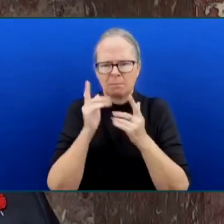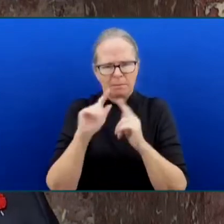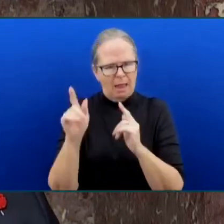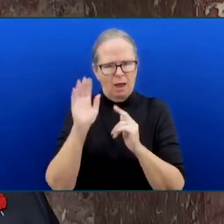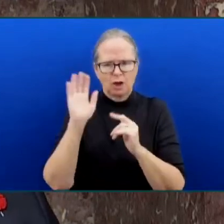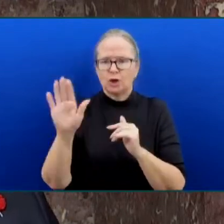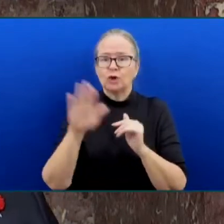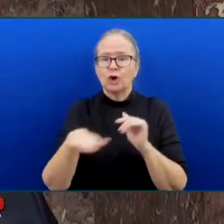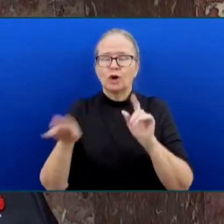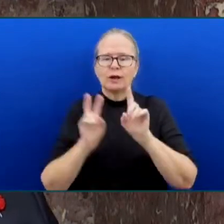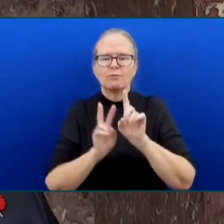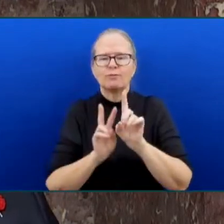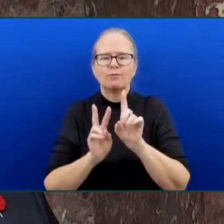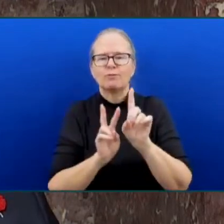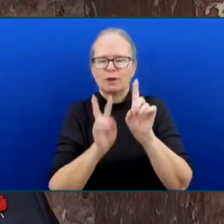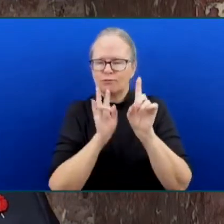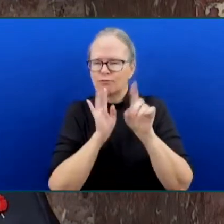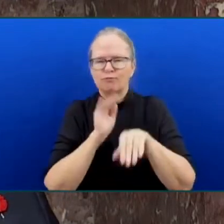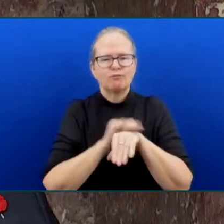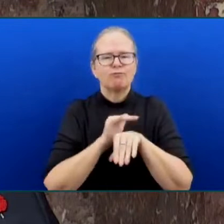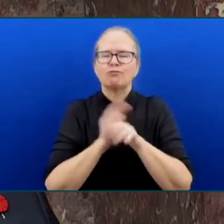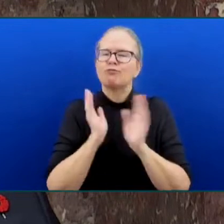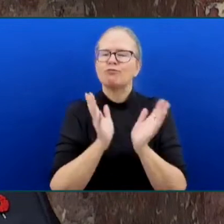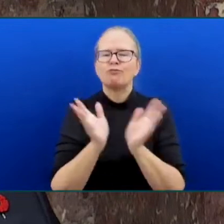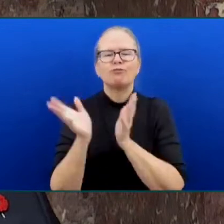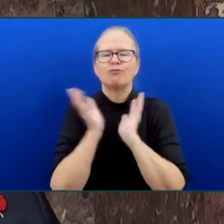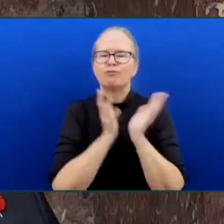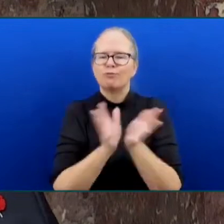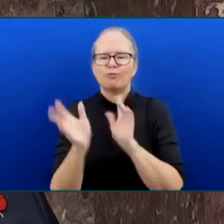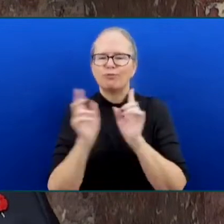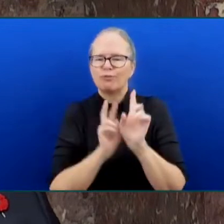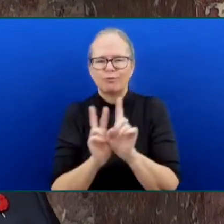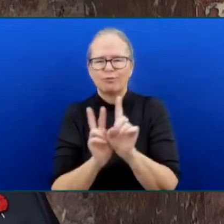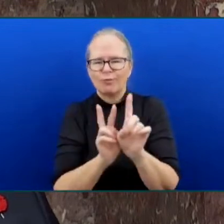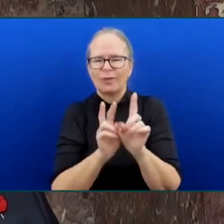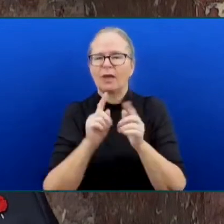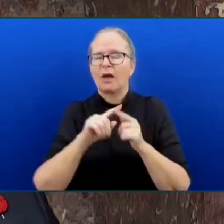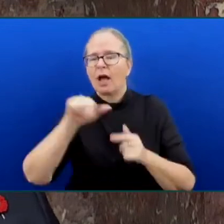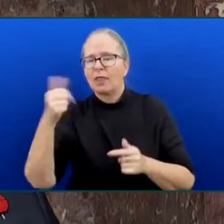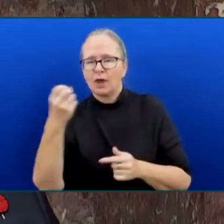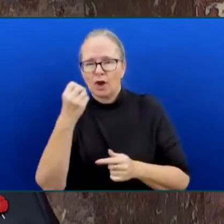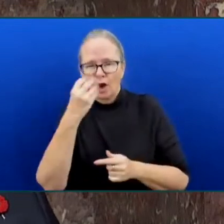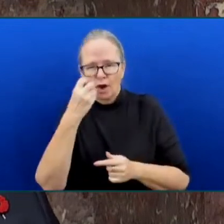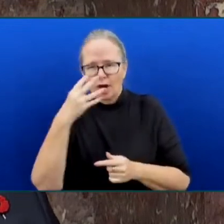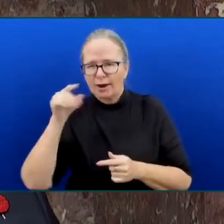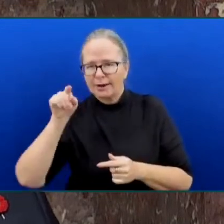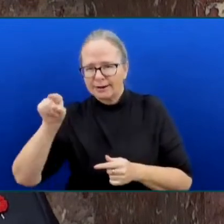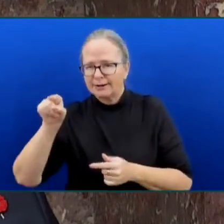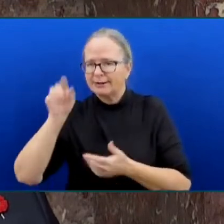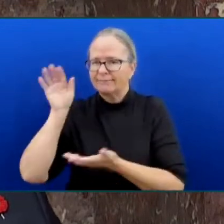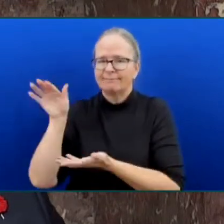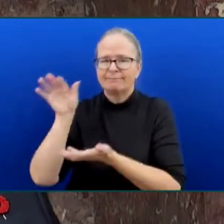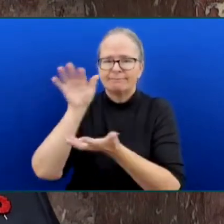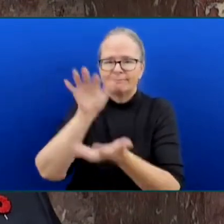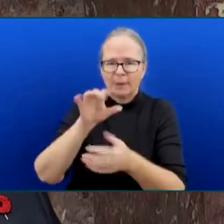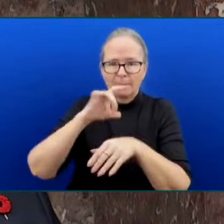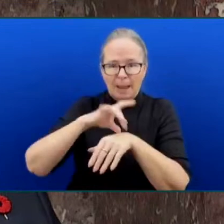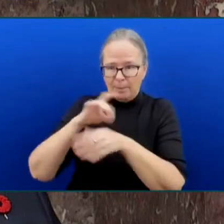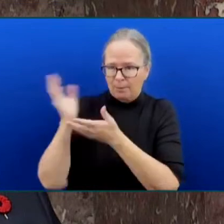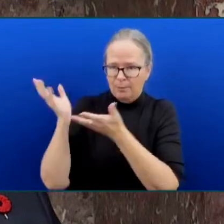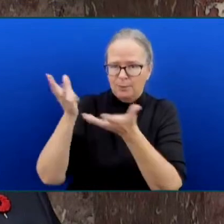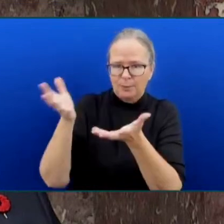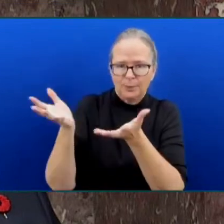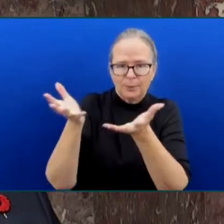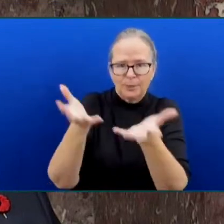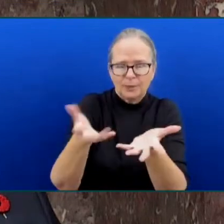Hong Kong 6 months ago and were enchanted by getting free pumpkins. It was a lovely day, and the nearby coffee shop had customers